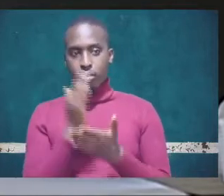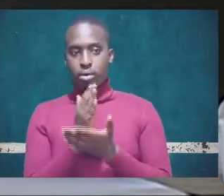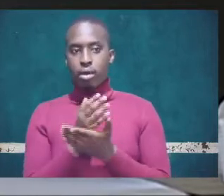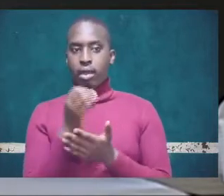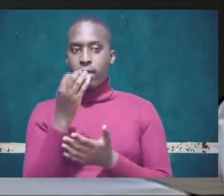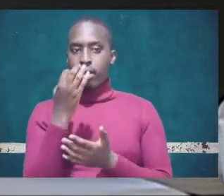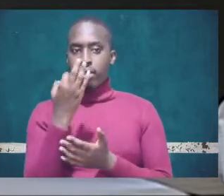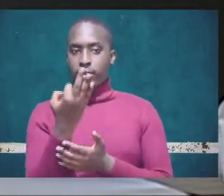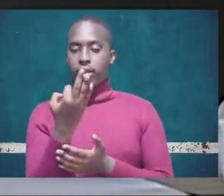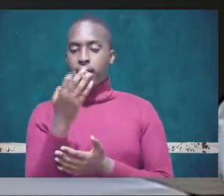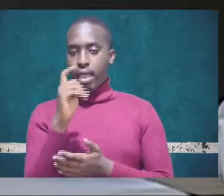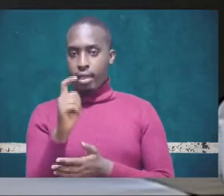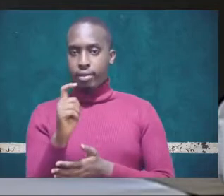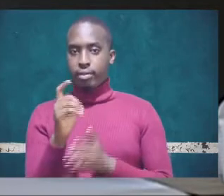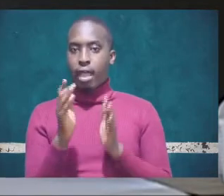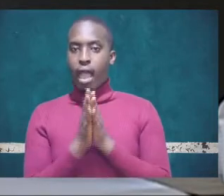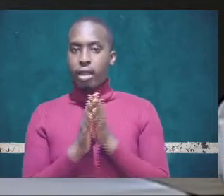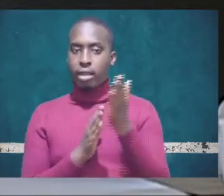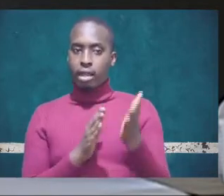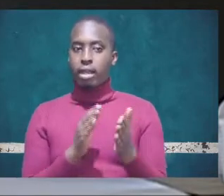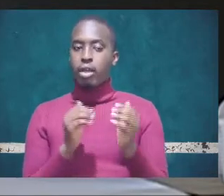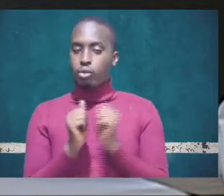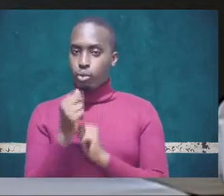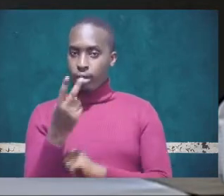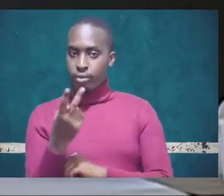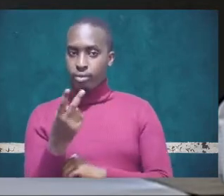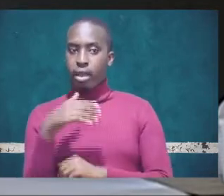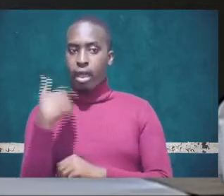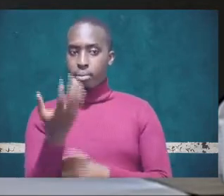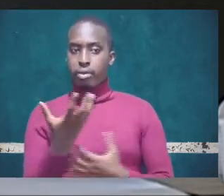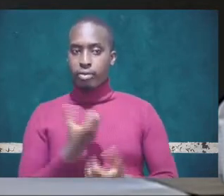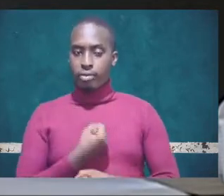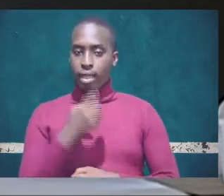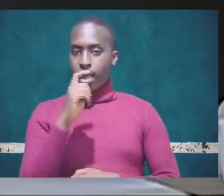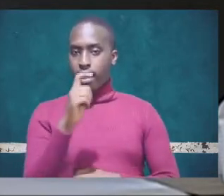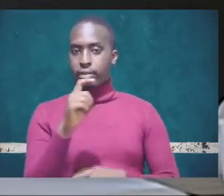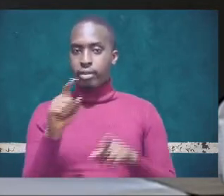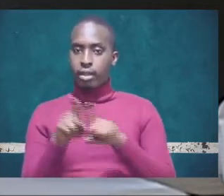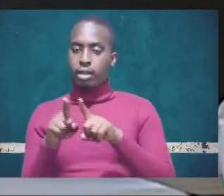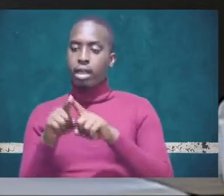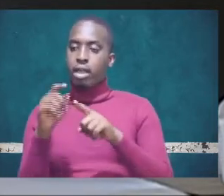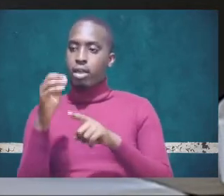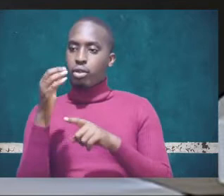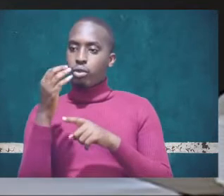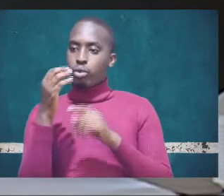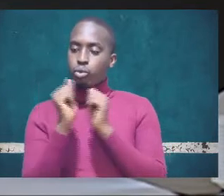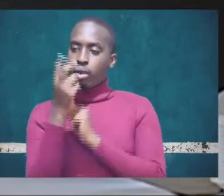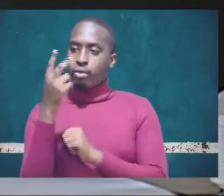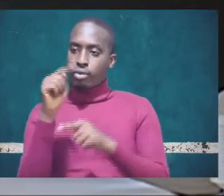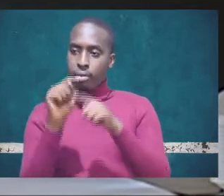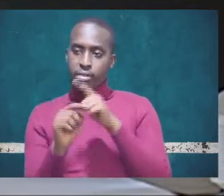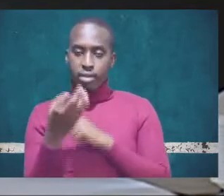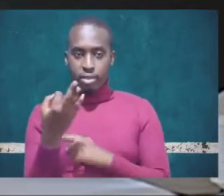be 3x. And this is 12. And you have x. This is a 12 over 3. And you